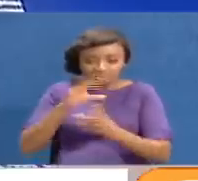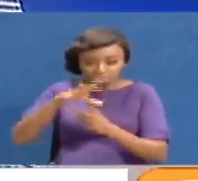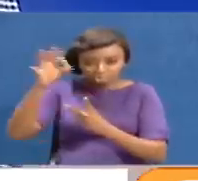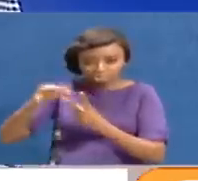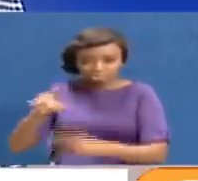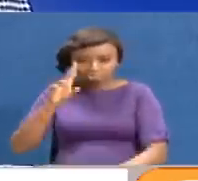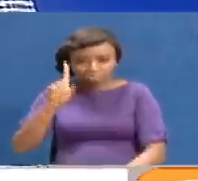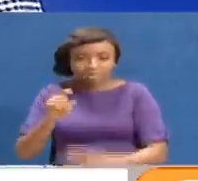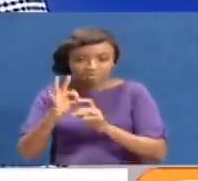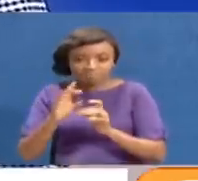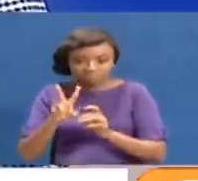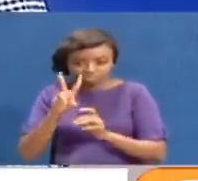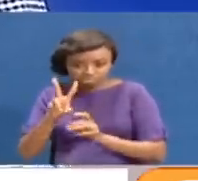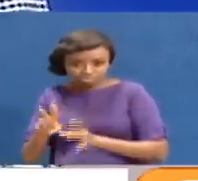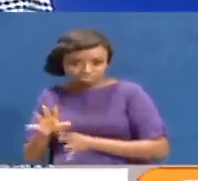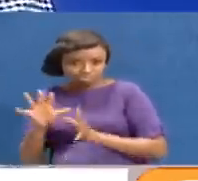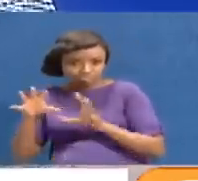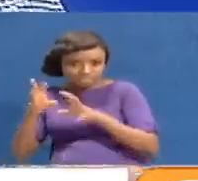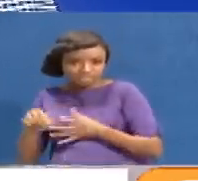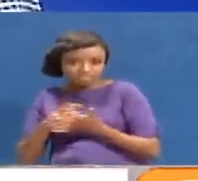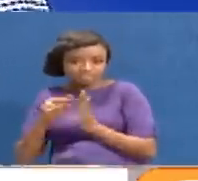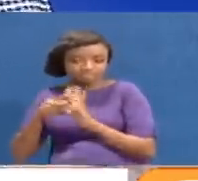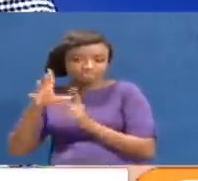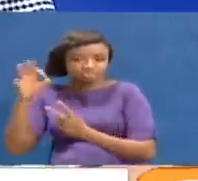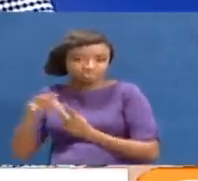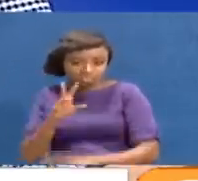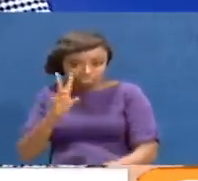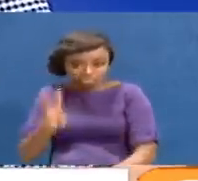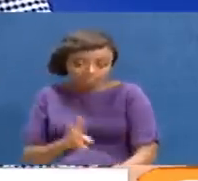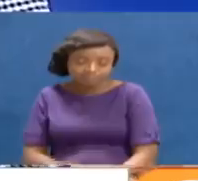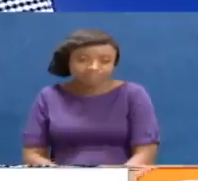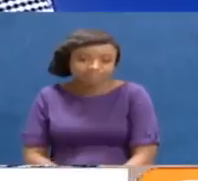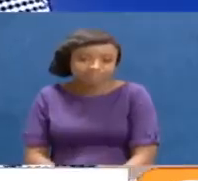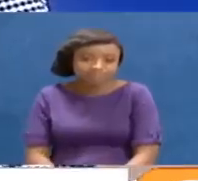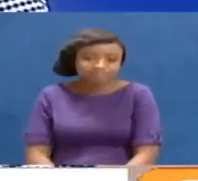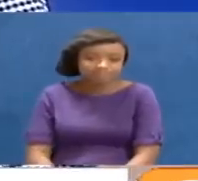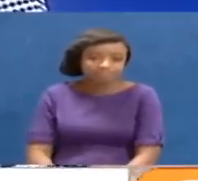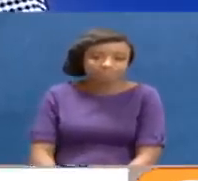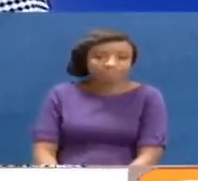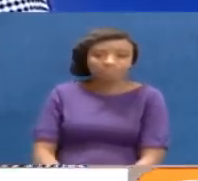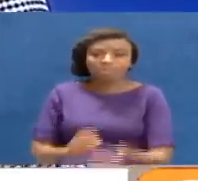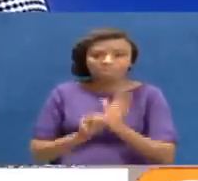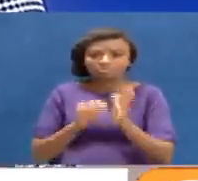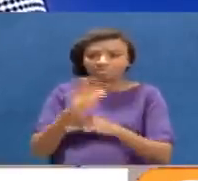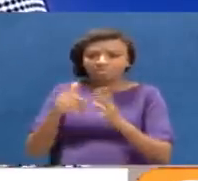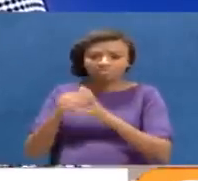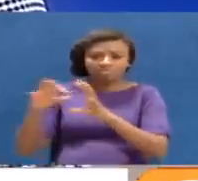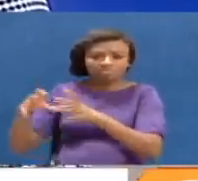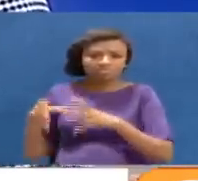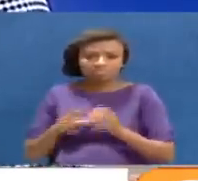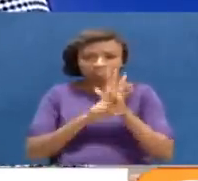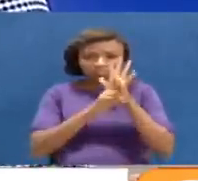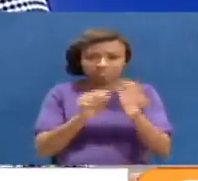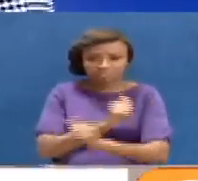parties, each will appoint two. So both sides of the combatants are represented. All right. So it can't get any